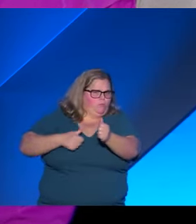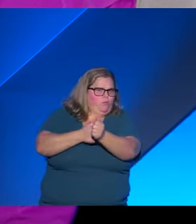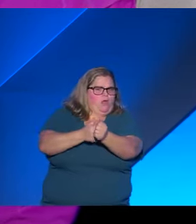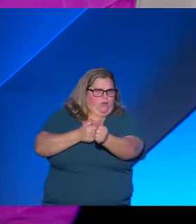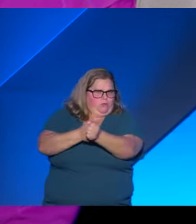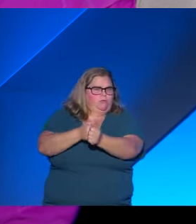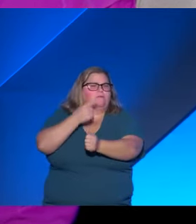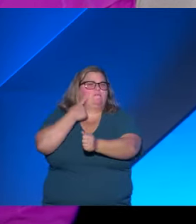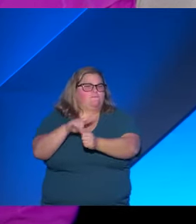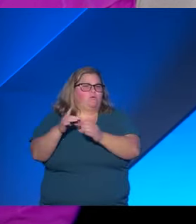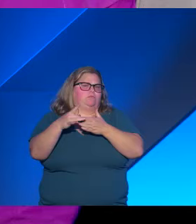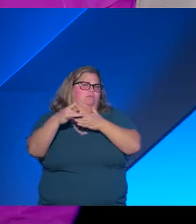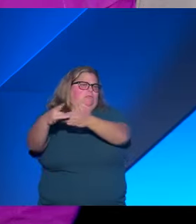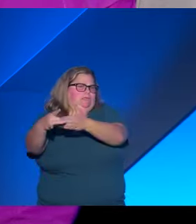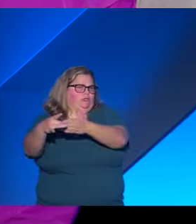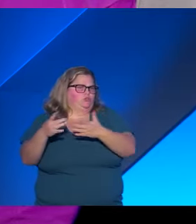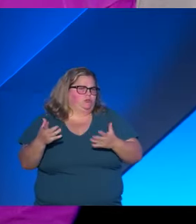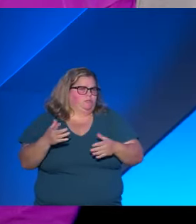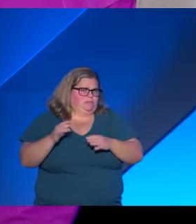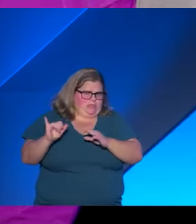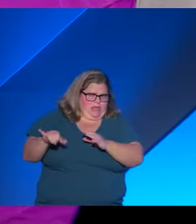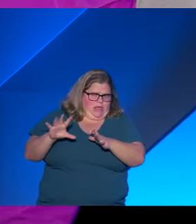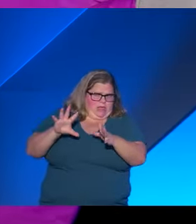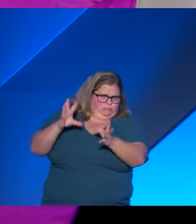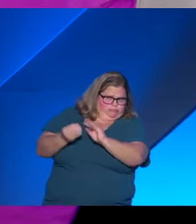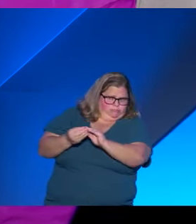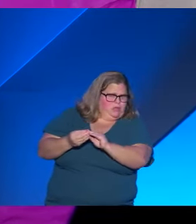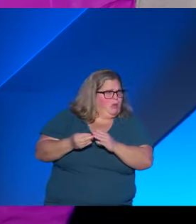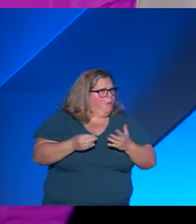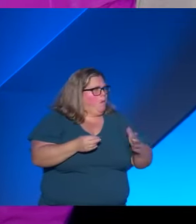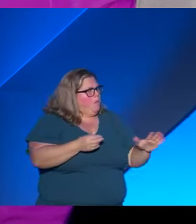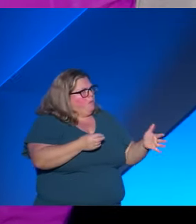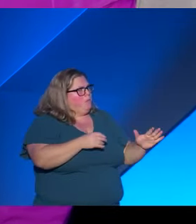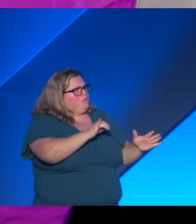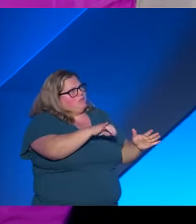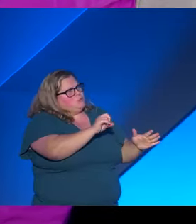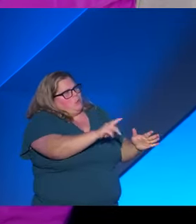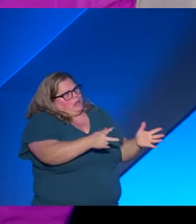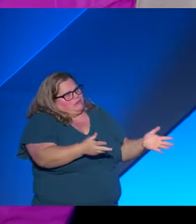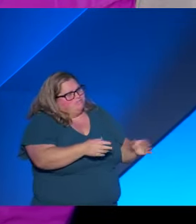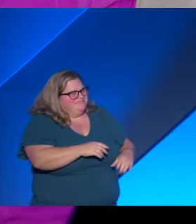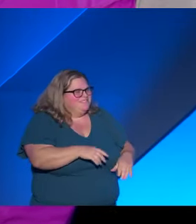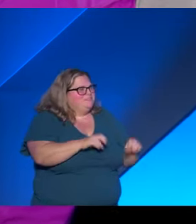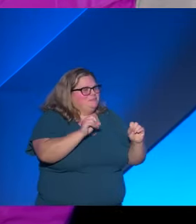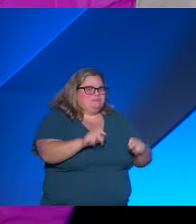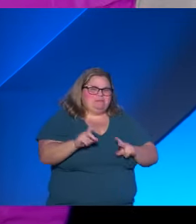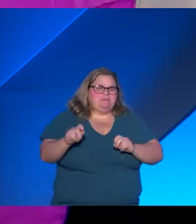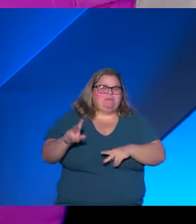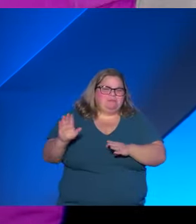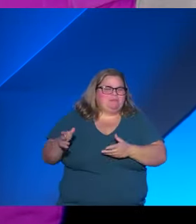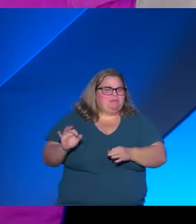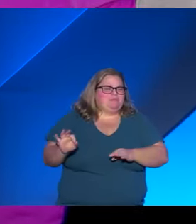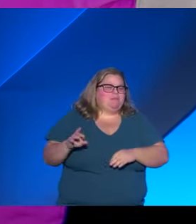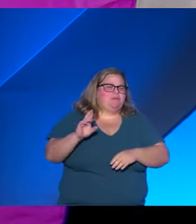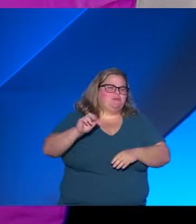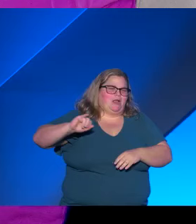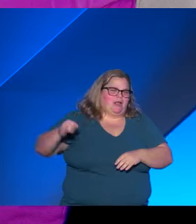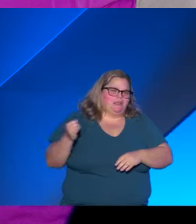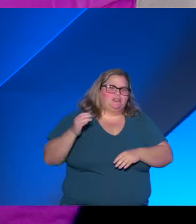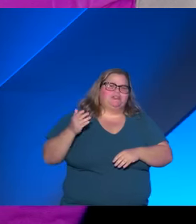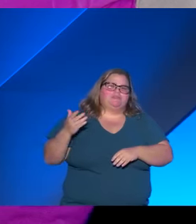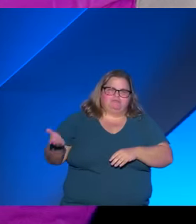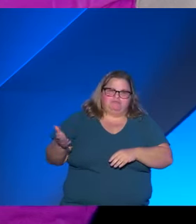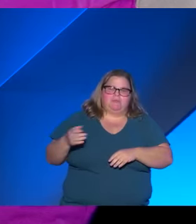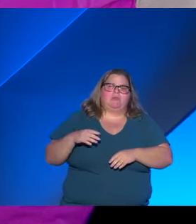leadership. Did that capture? It was wonderful. Okay, that's all right. Okay. So Rajkumari, your journey